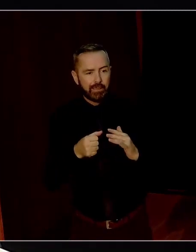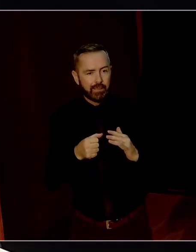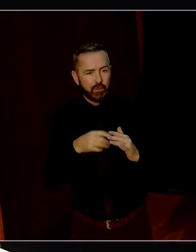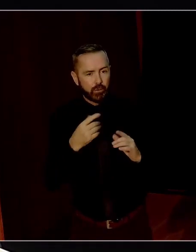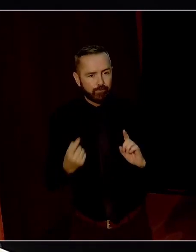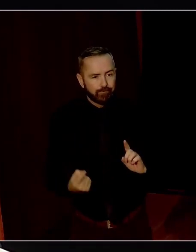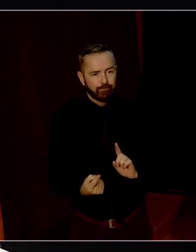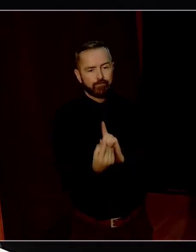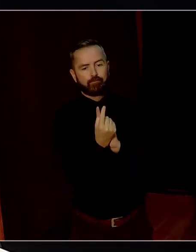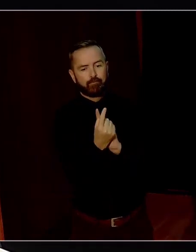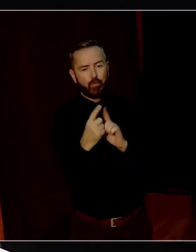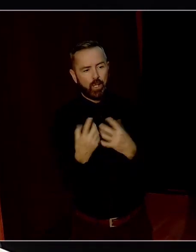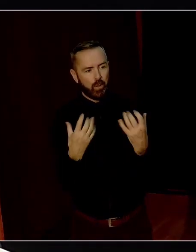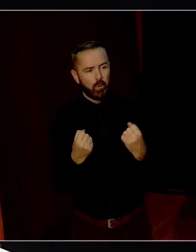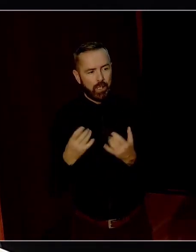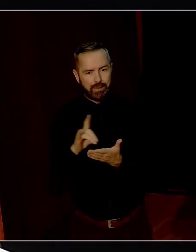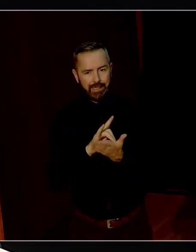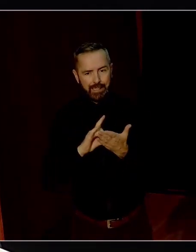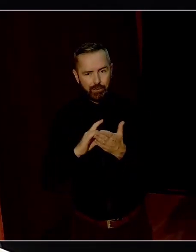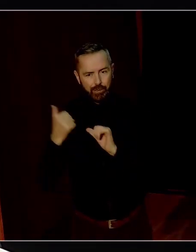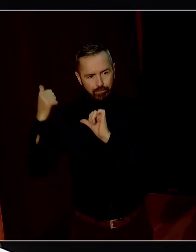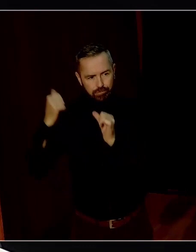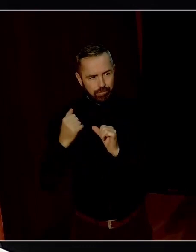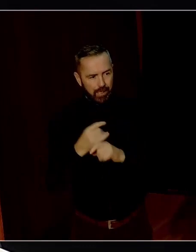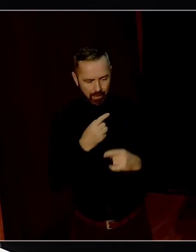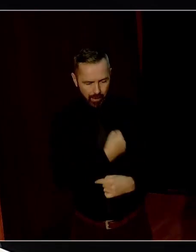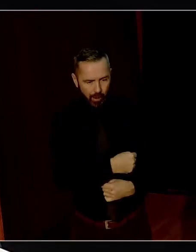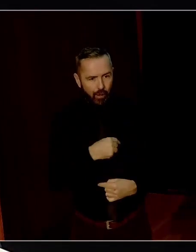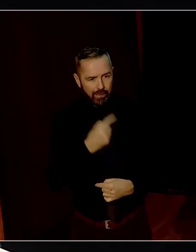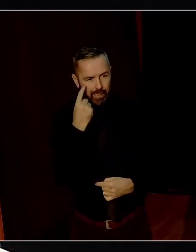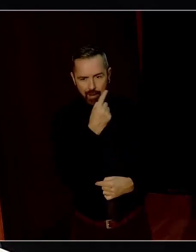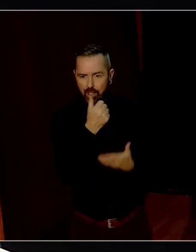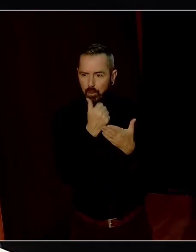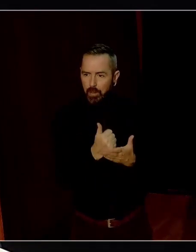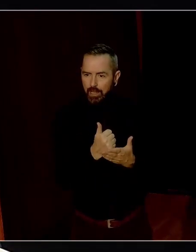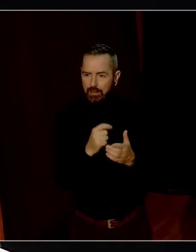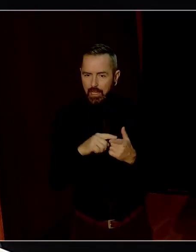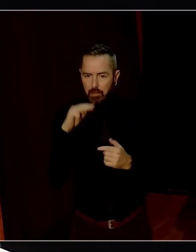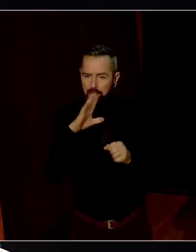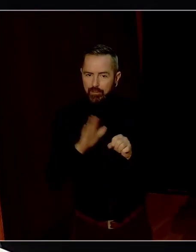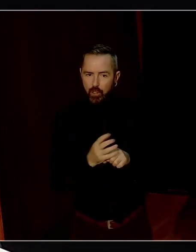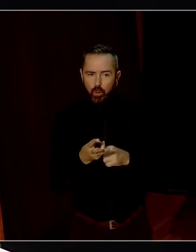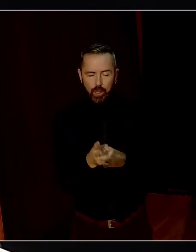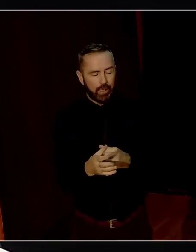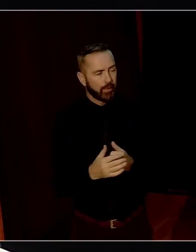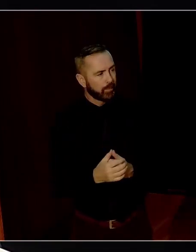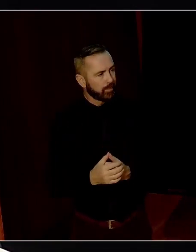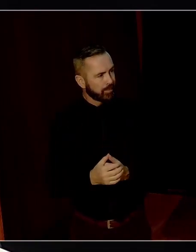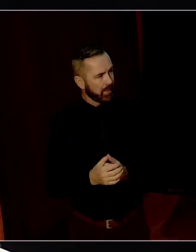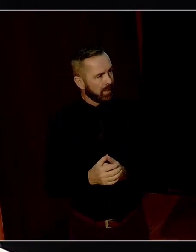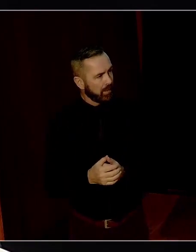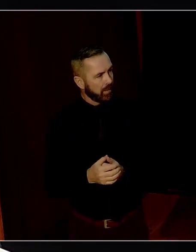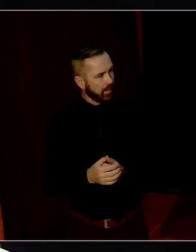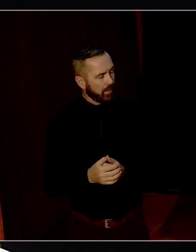face up to and embrace our history in an honest, evidence-based, inclusive and meaningful way. And if we